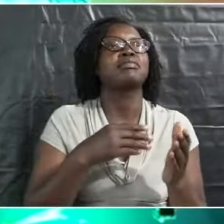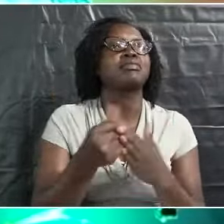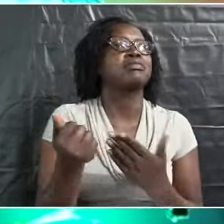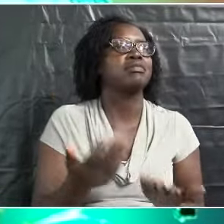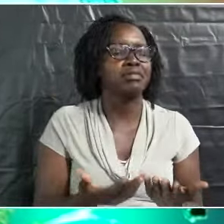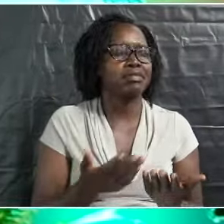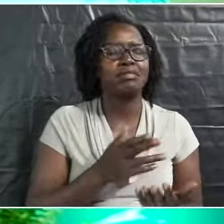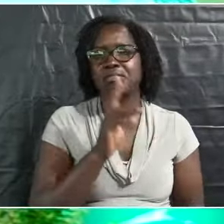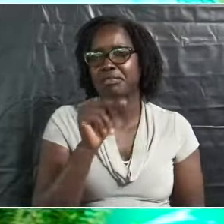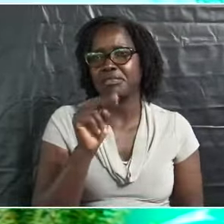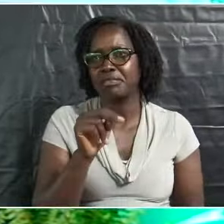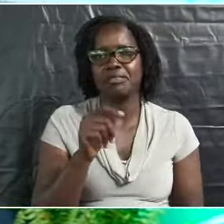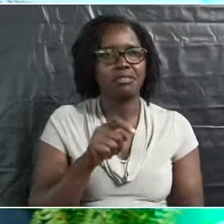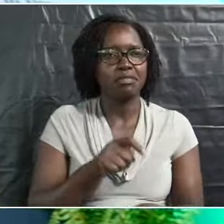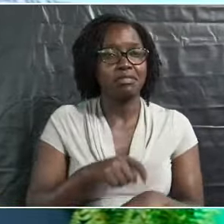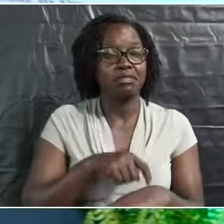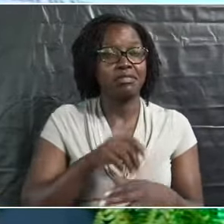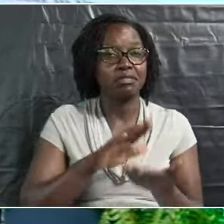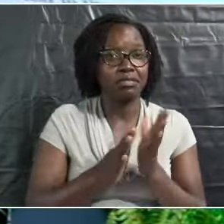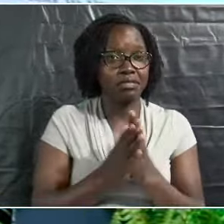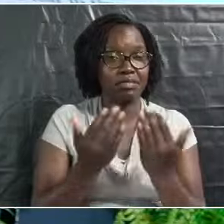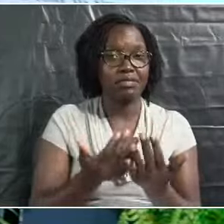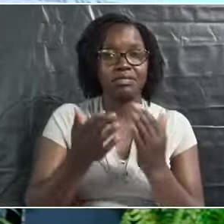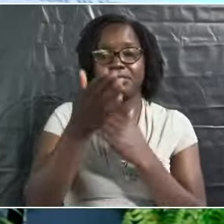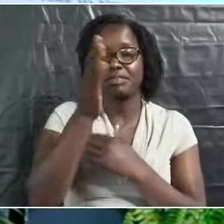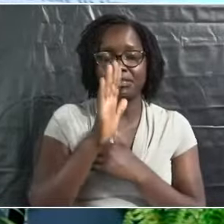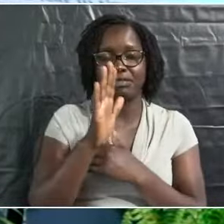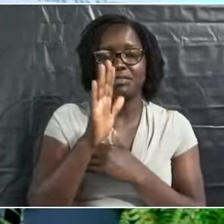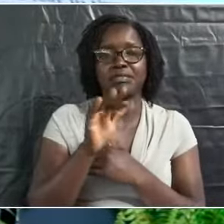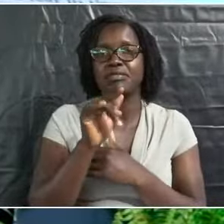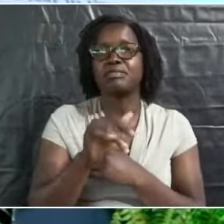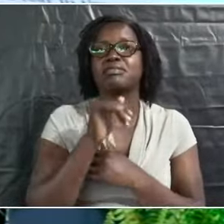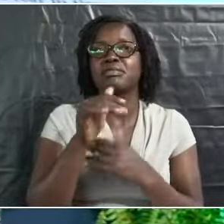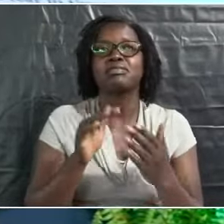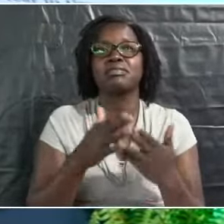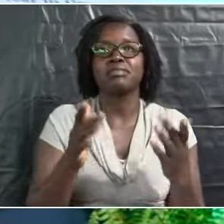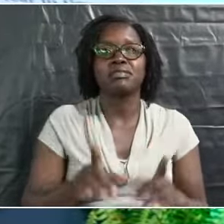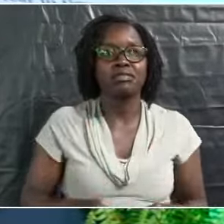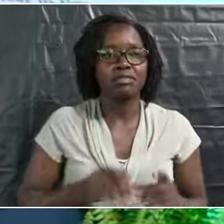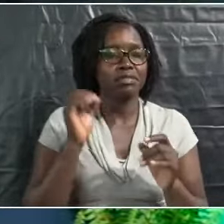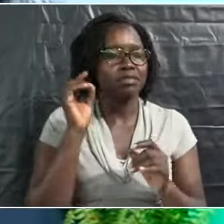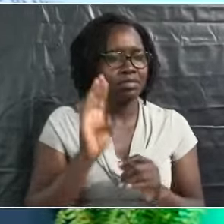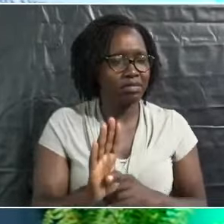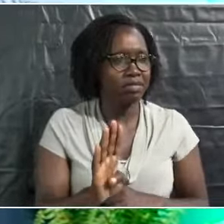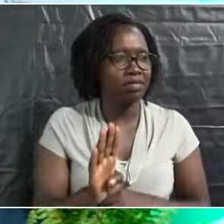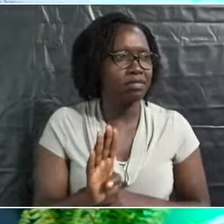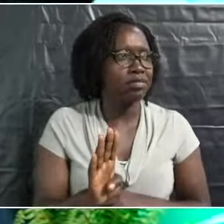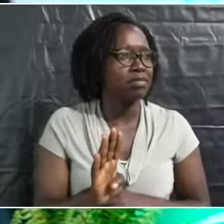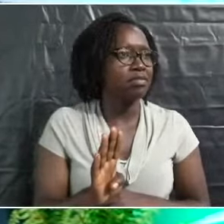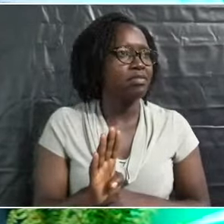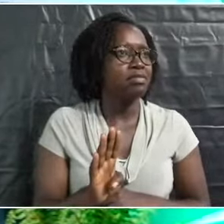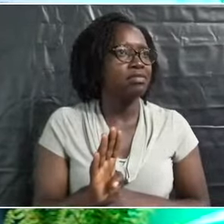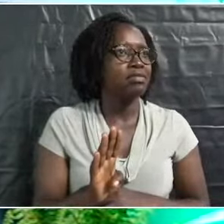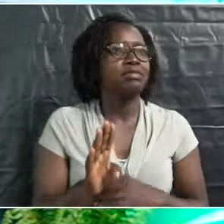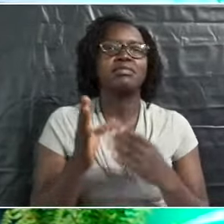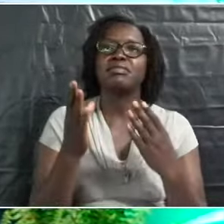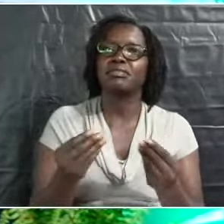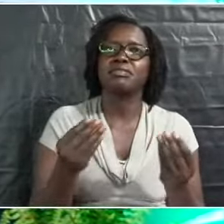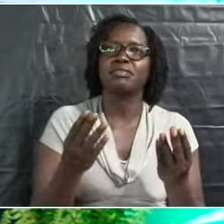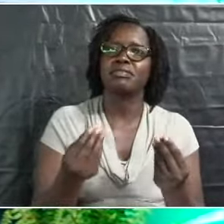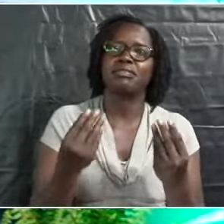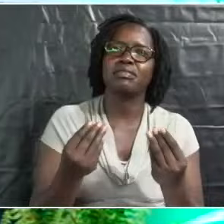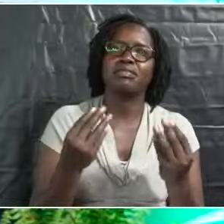No, when you become a child of God, that is not how life is supposed to be lived. It is